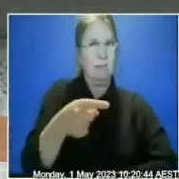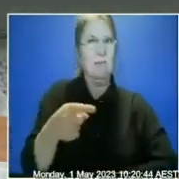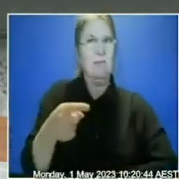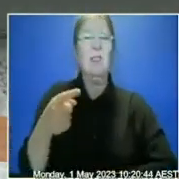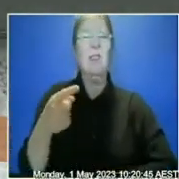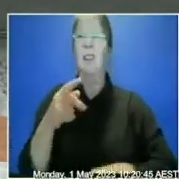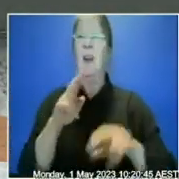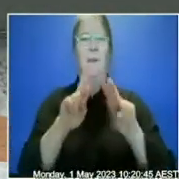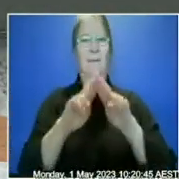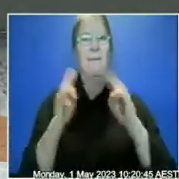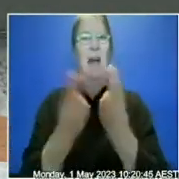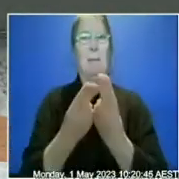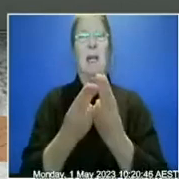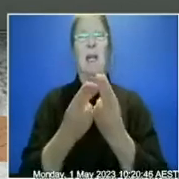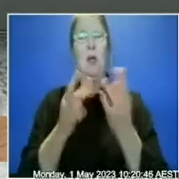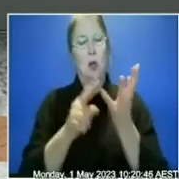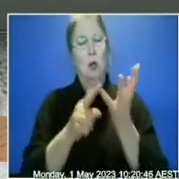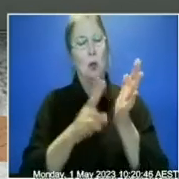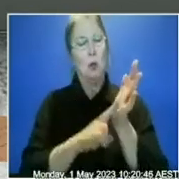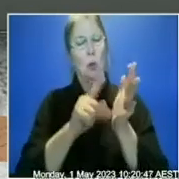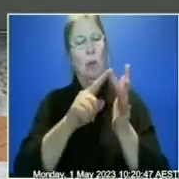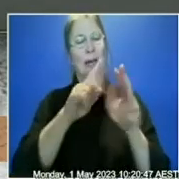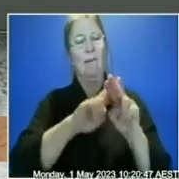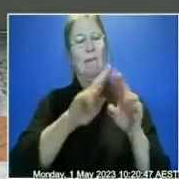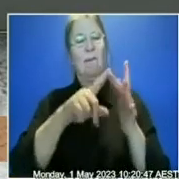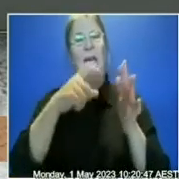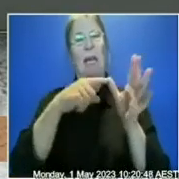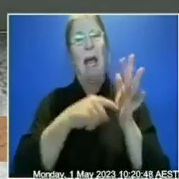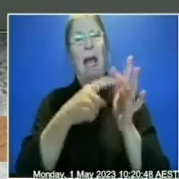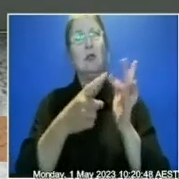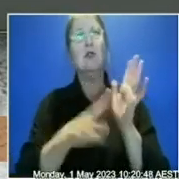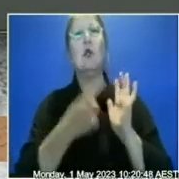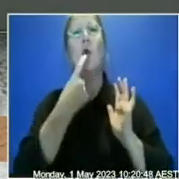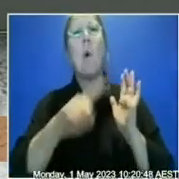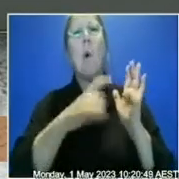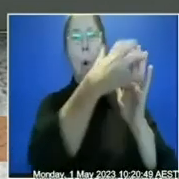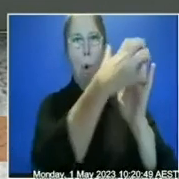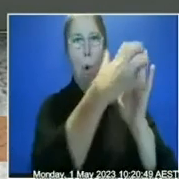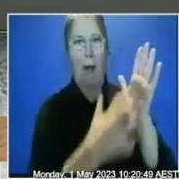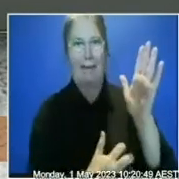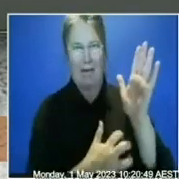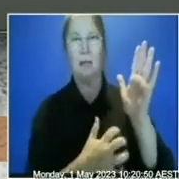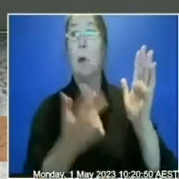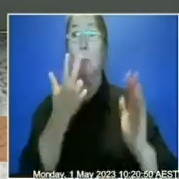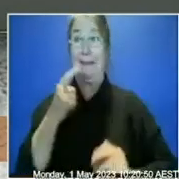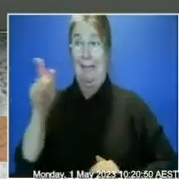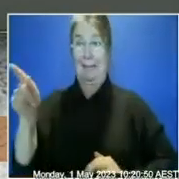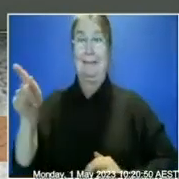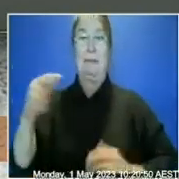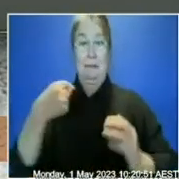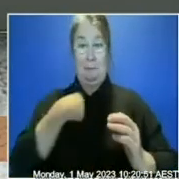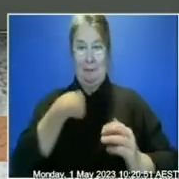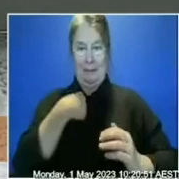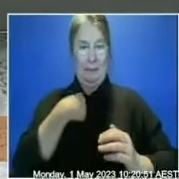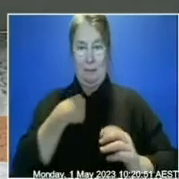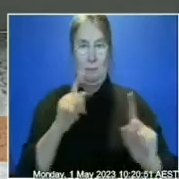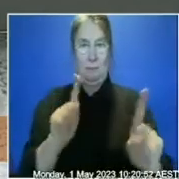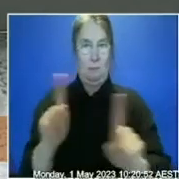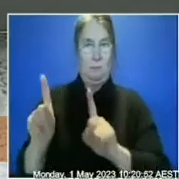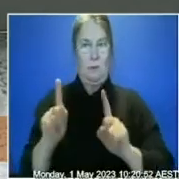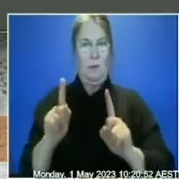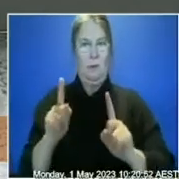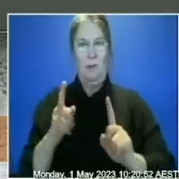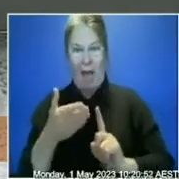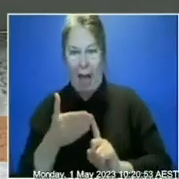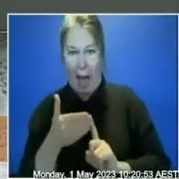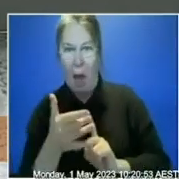residential rehab service when I'm being prioritised? I'd need to take that on notice about how long, just to perhaps have some